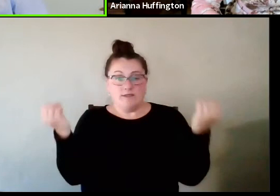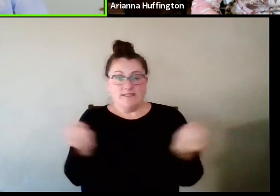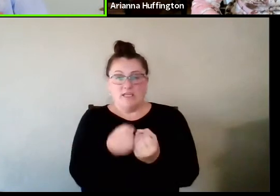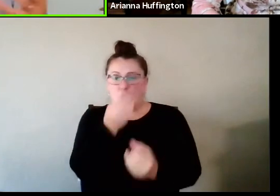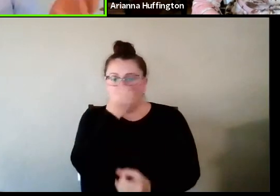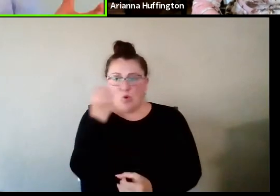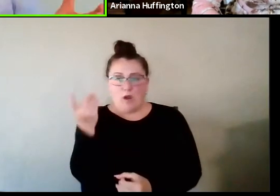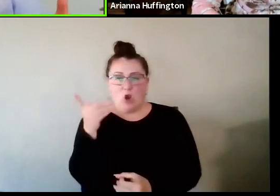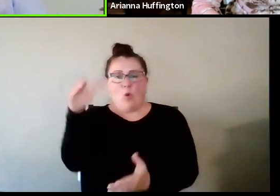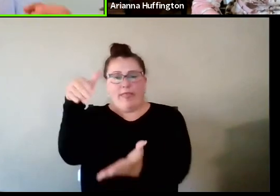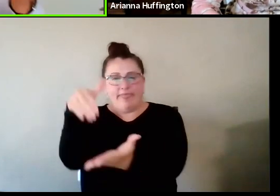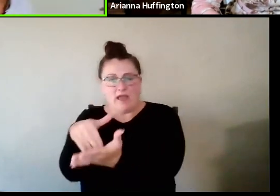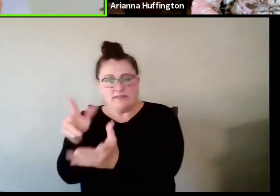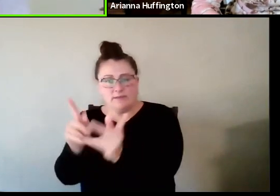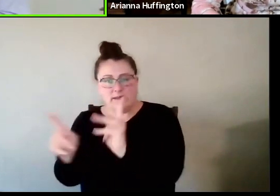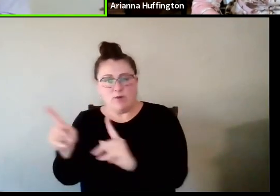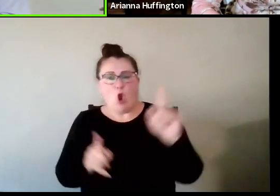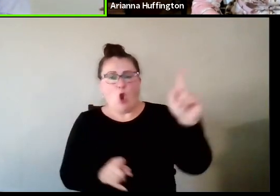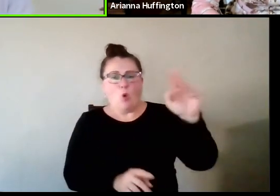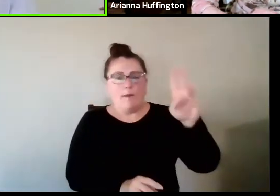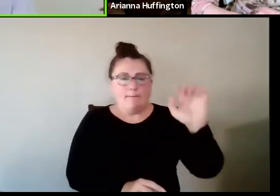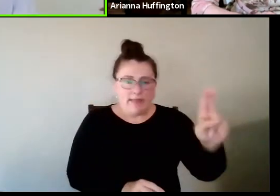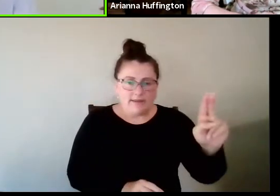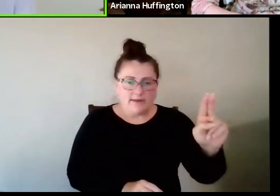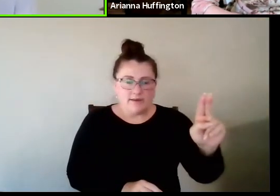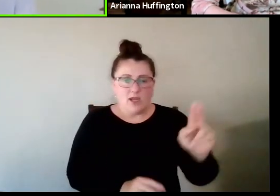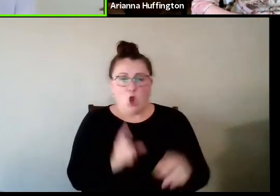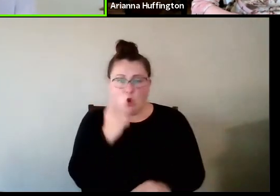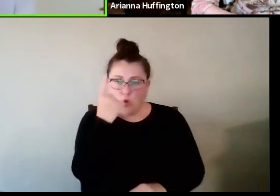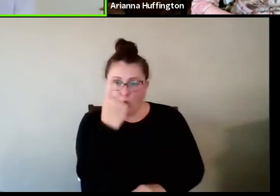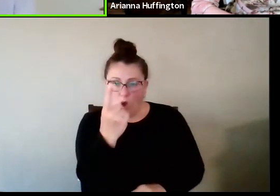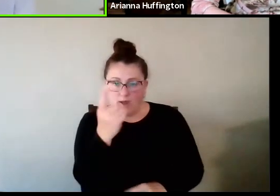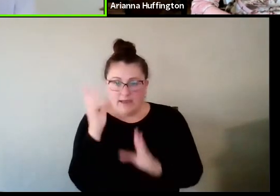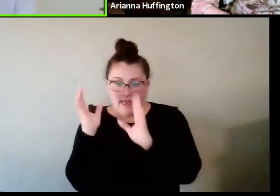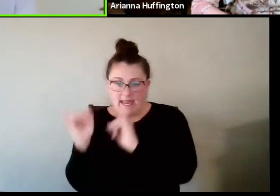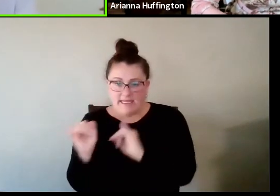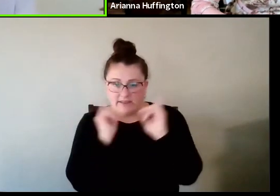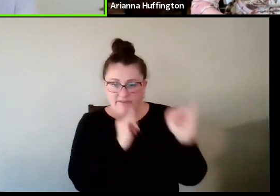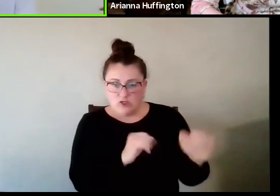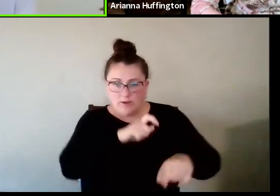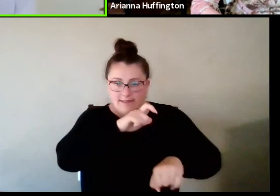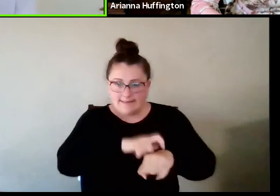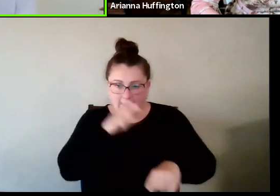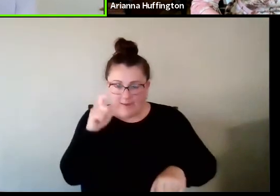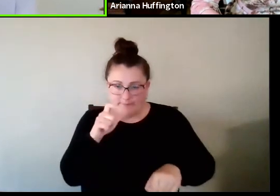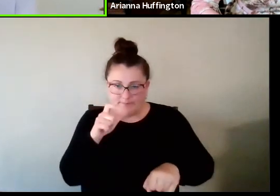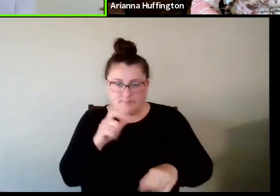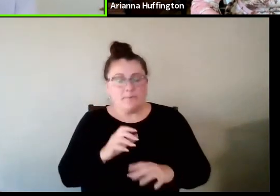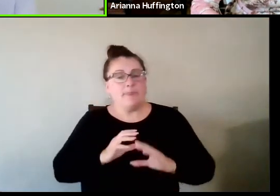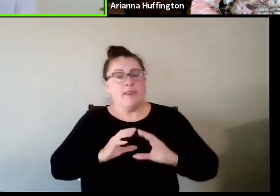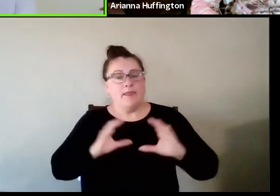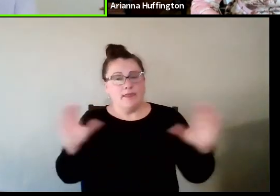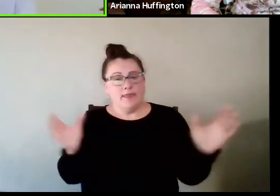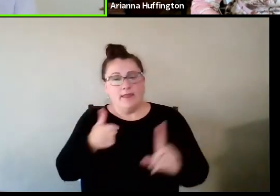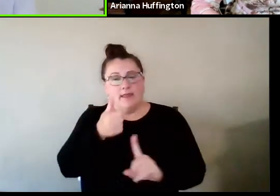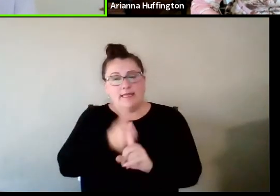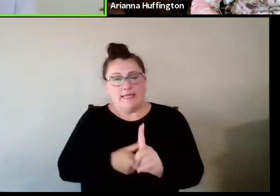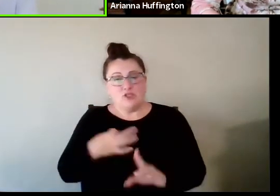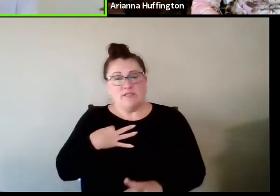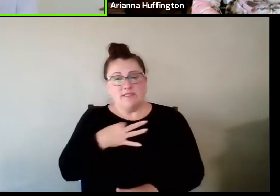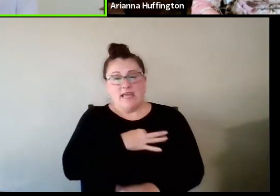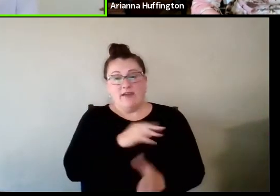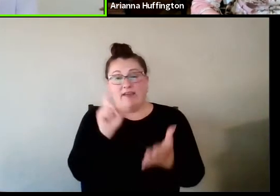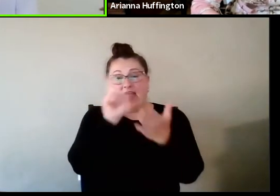it's 1,000 people or a million, it's one individual at a time that we have. And we did this at scale. Each associate every week would